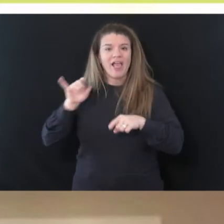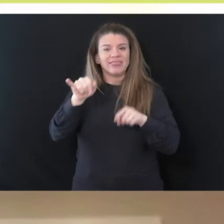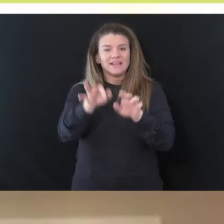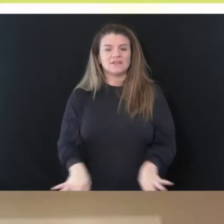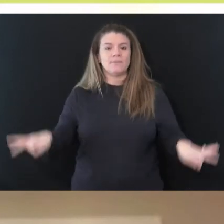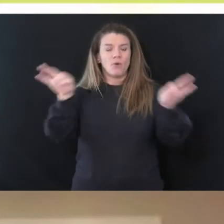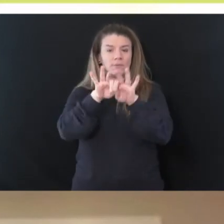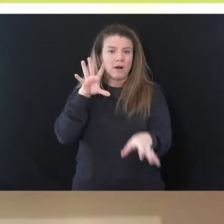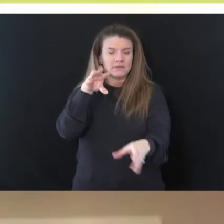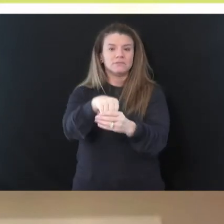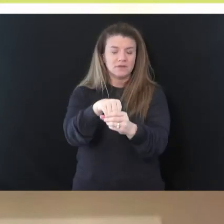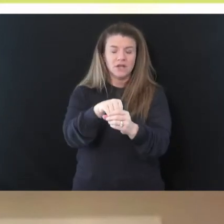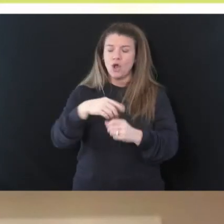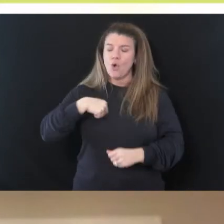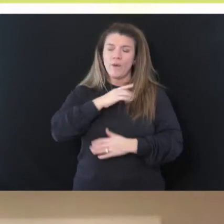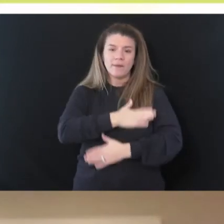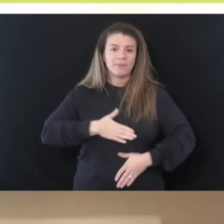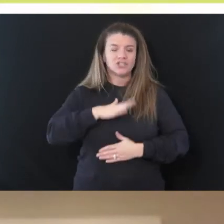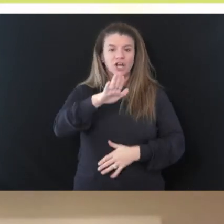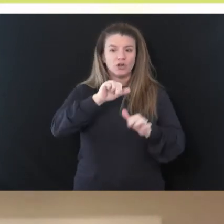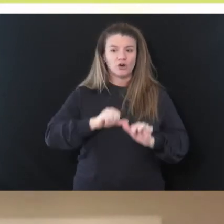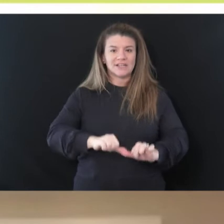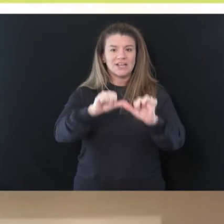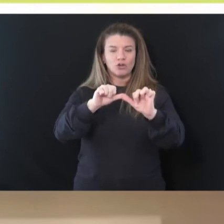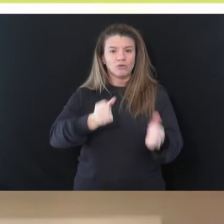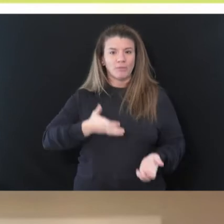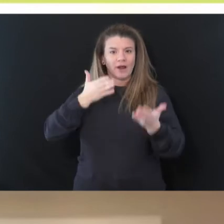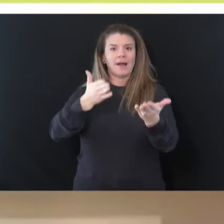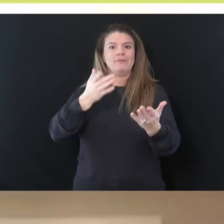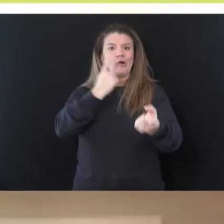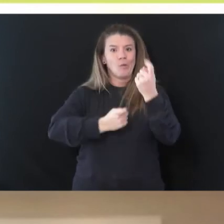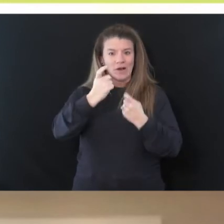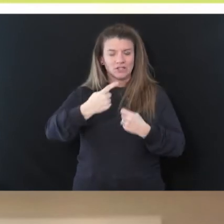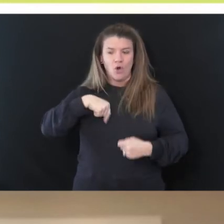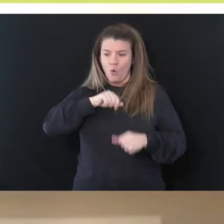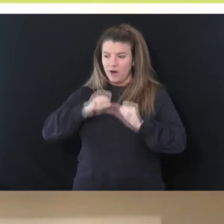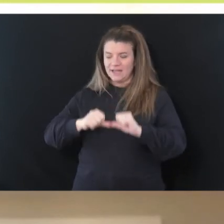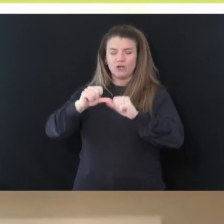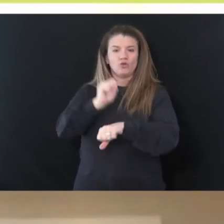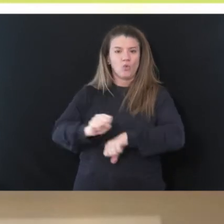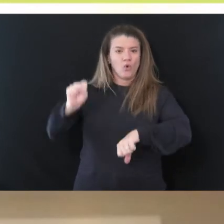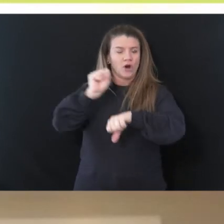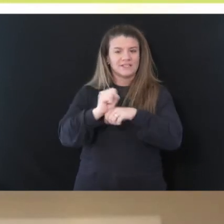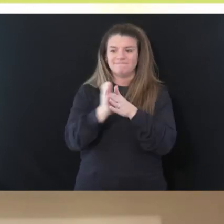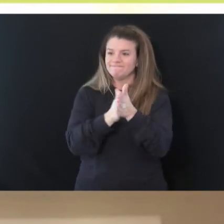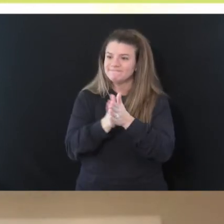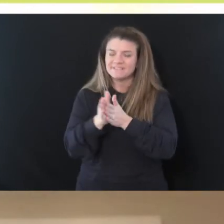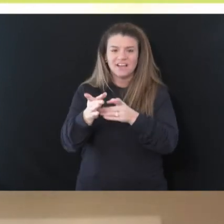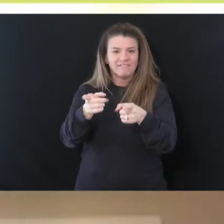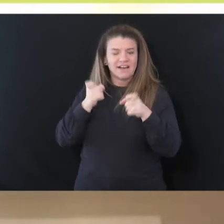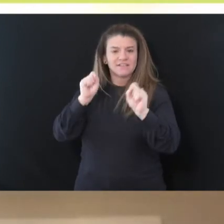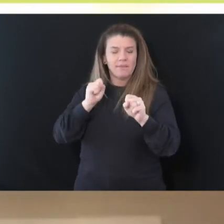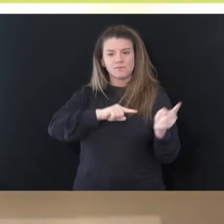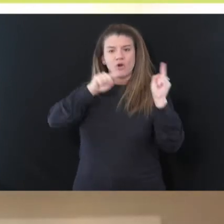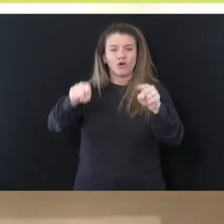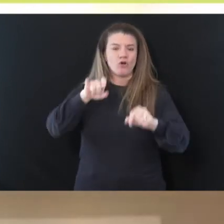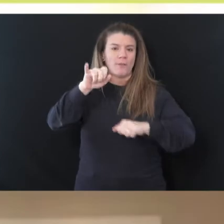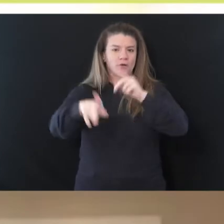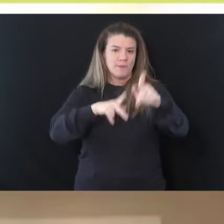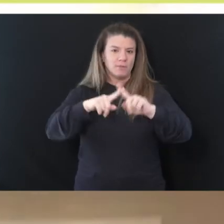of it. So we appreciate you continuing to bring these to us, and we are continuing to work aggressively to get out to those